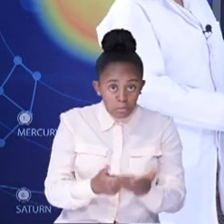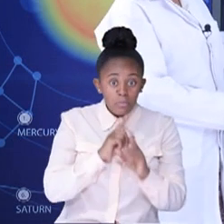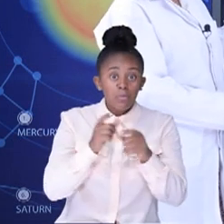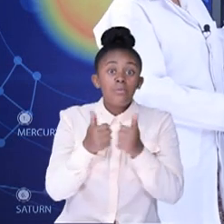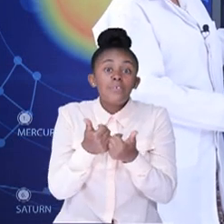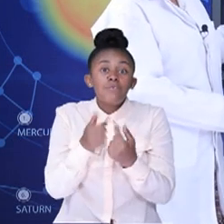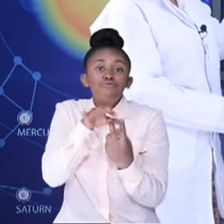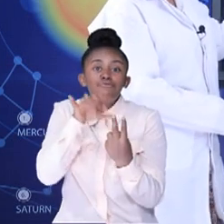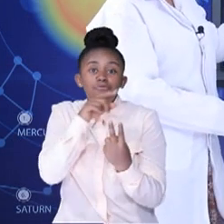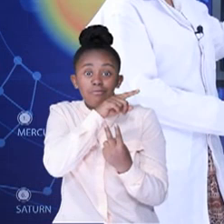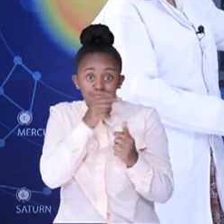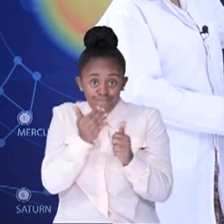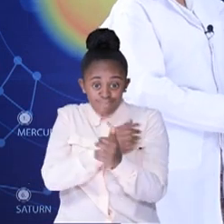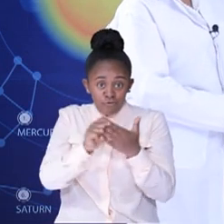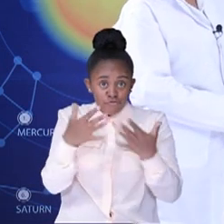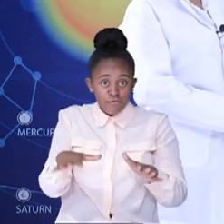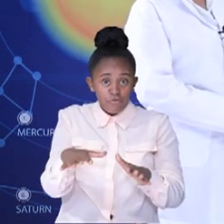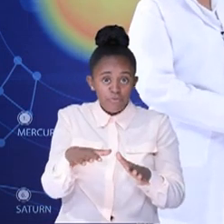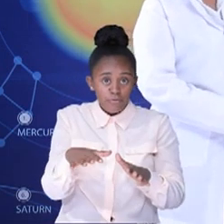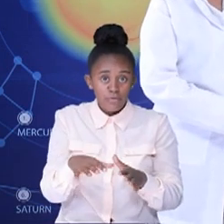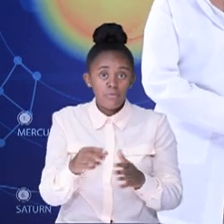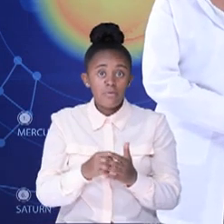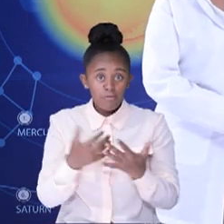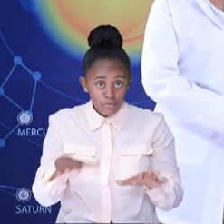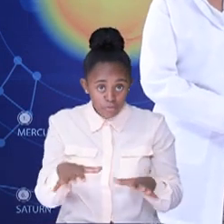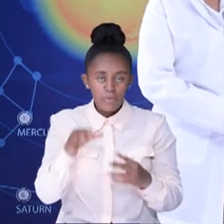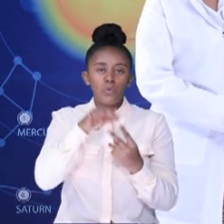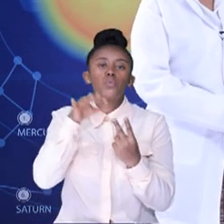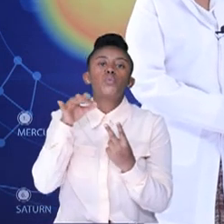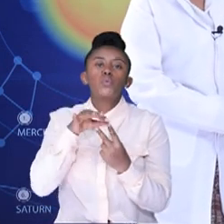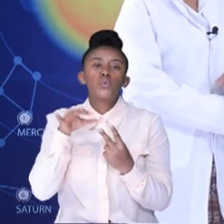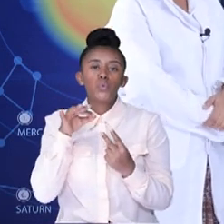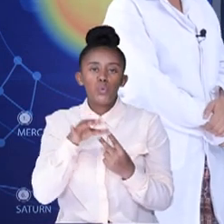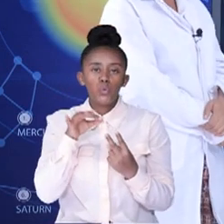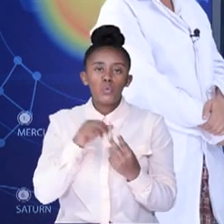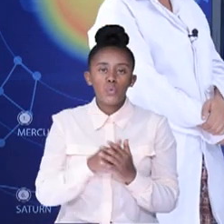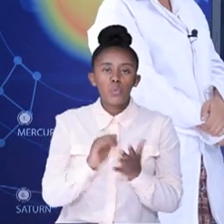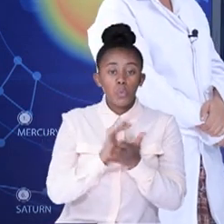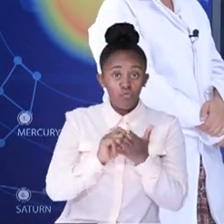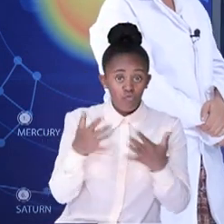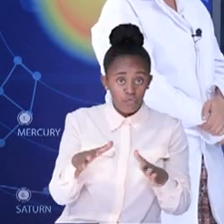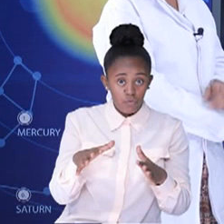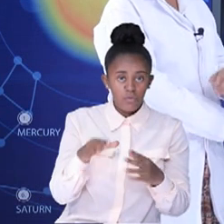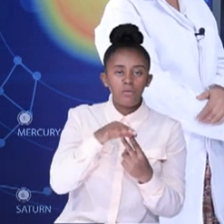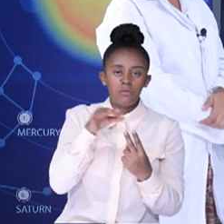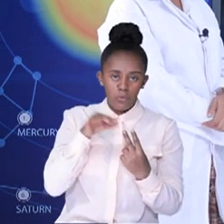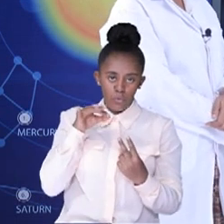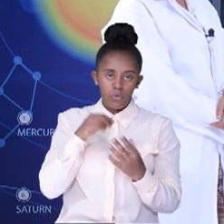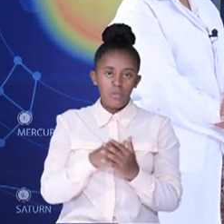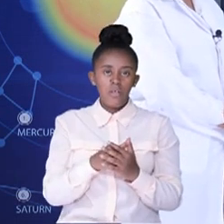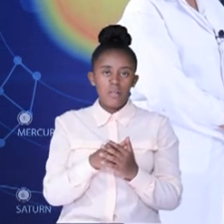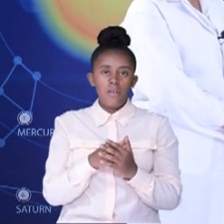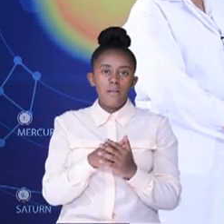question, you are expected to choose the terms that you have listed on your piece of paper. And I will give